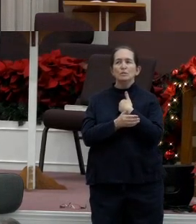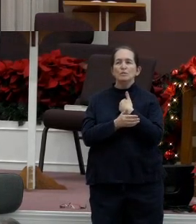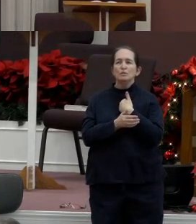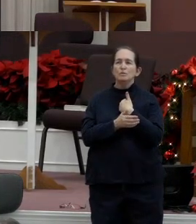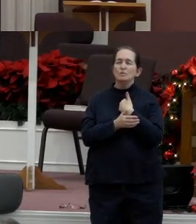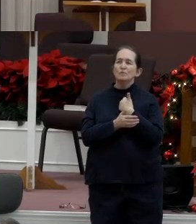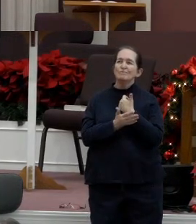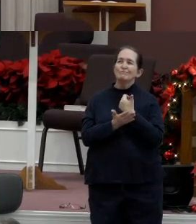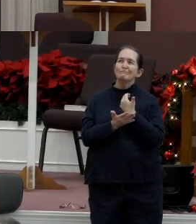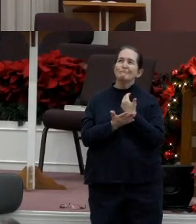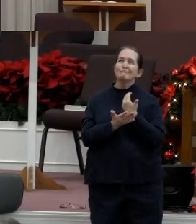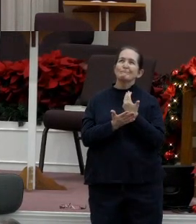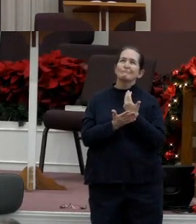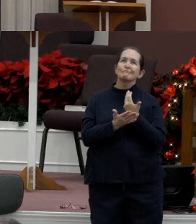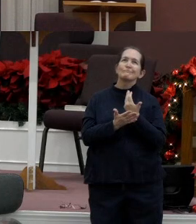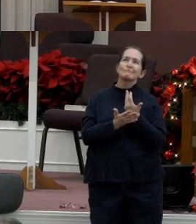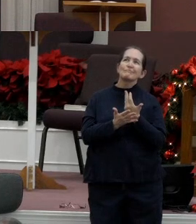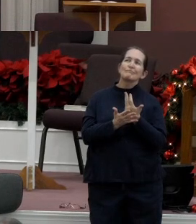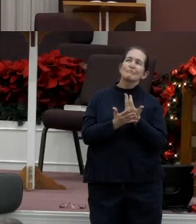to just